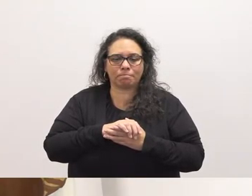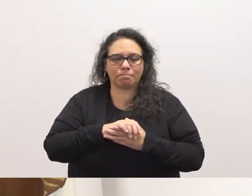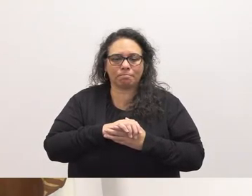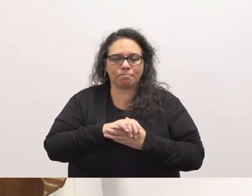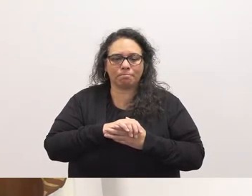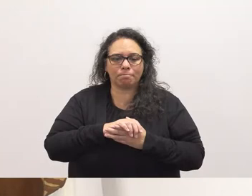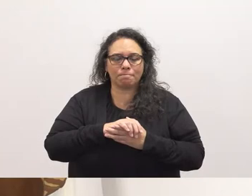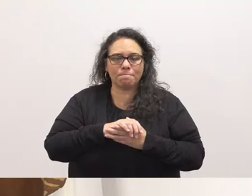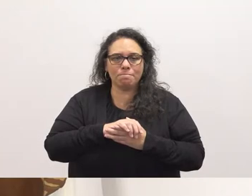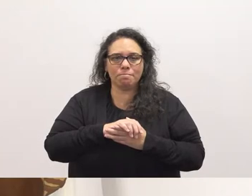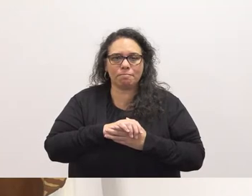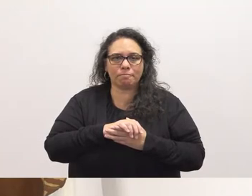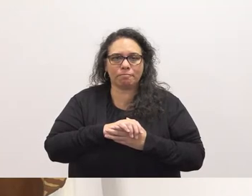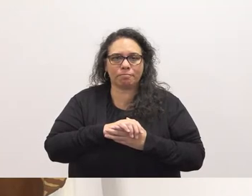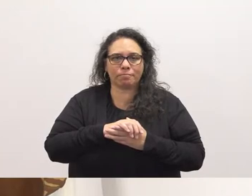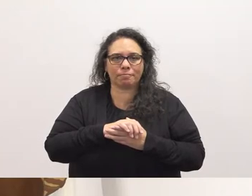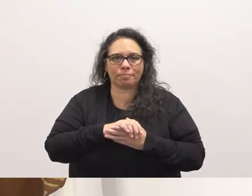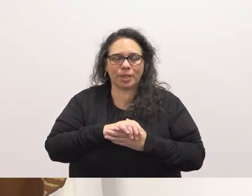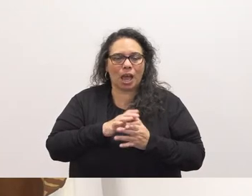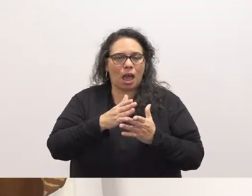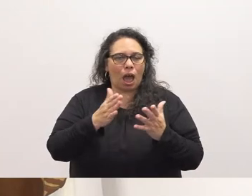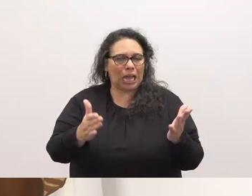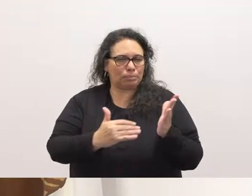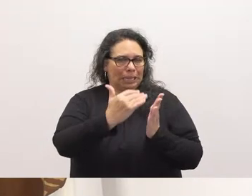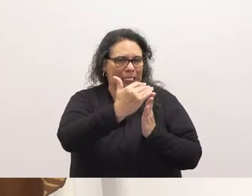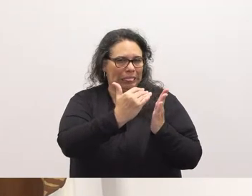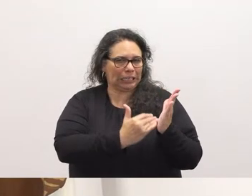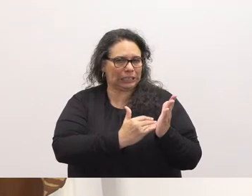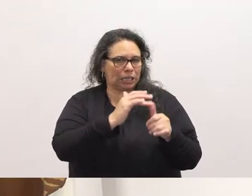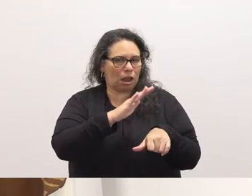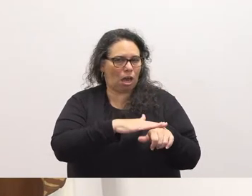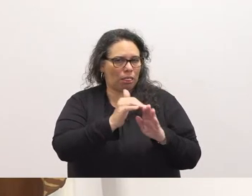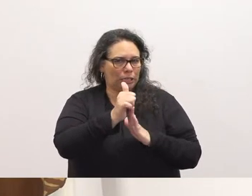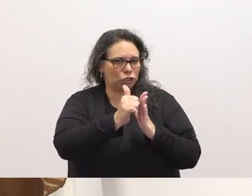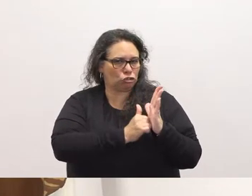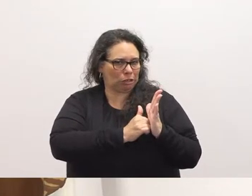Or no, listed. I should do that first. Why is that not here?